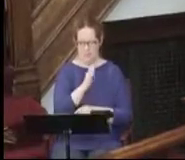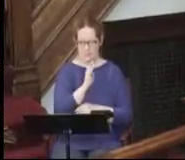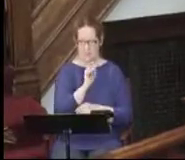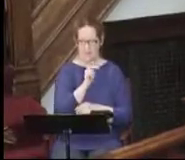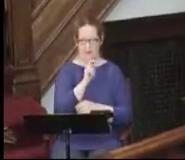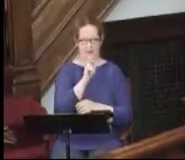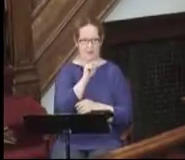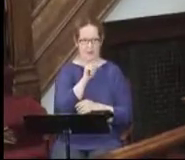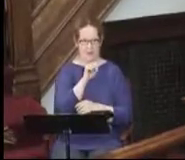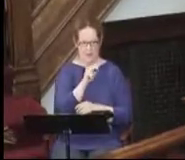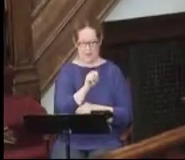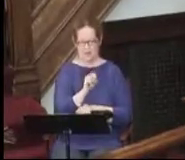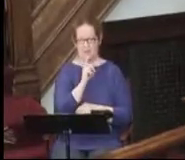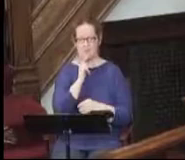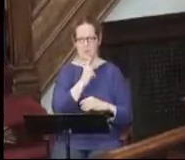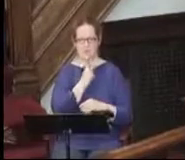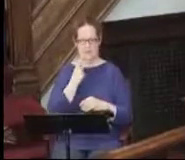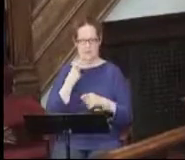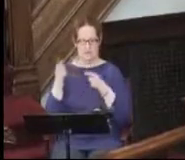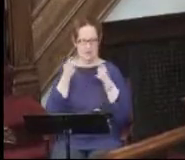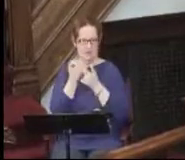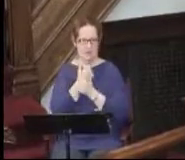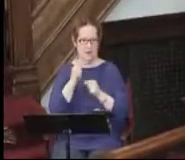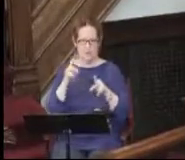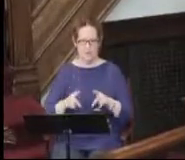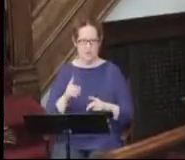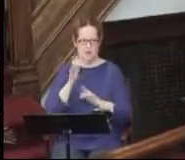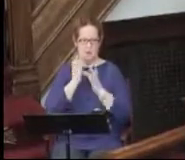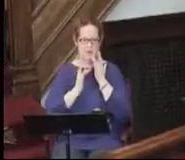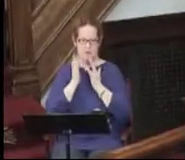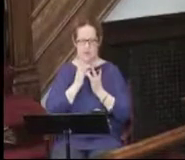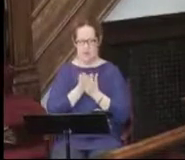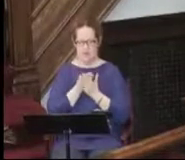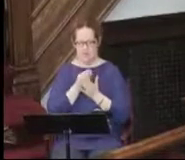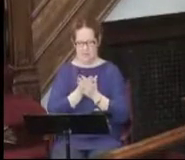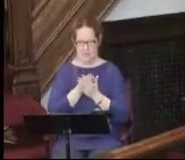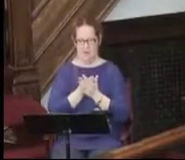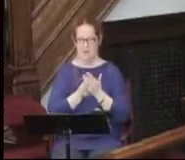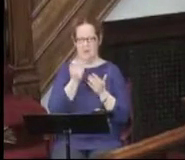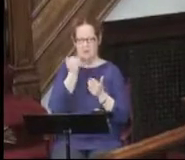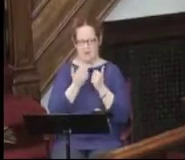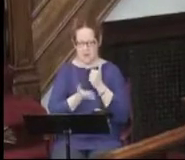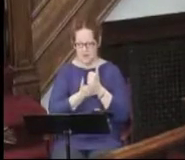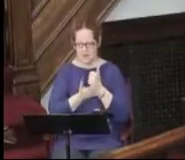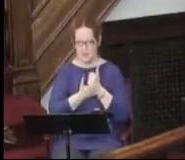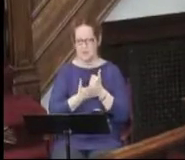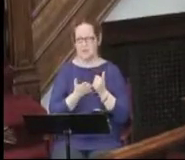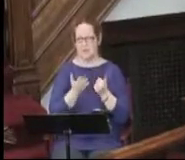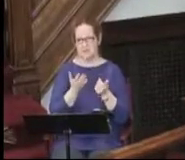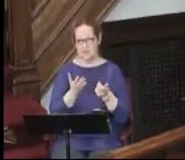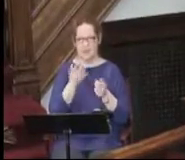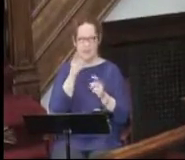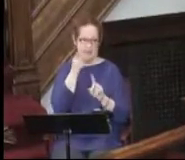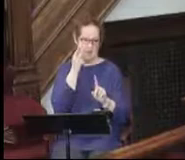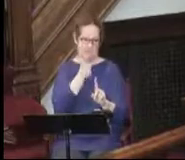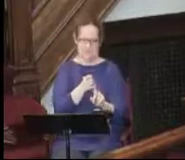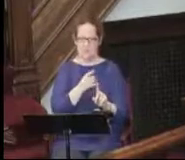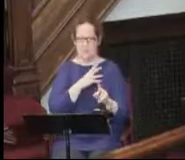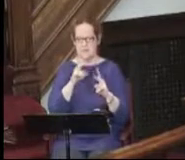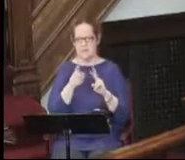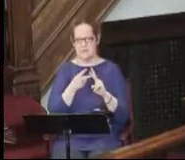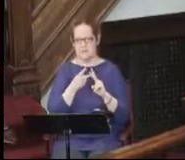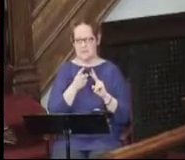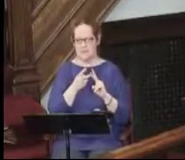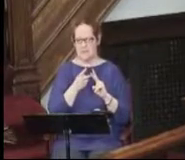that the deacons manage for anyone in our church that's in financial difficulty. If we can help out, that's the purpose of that fund. The second